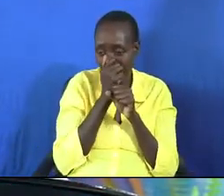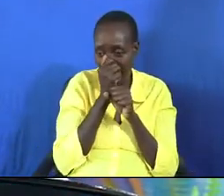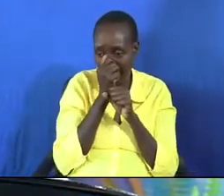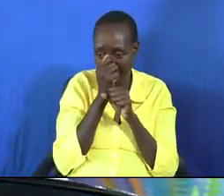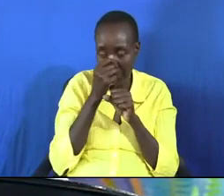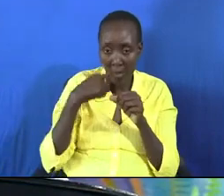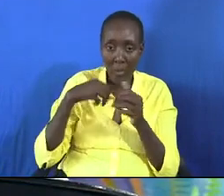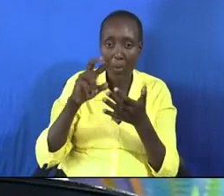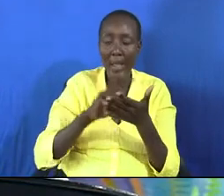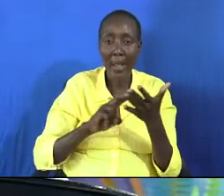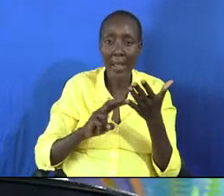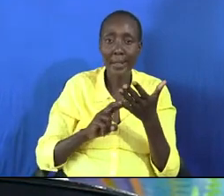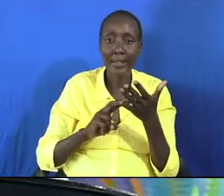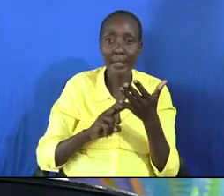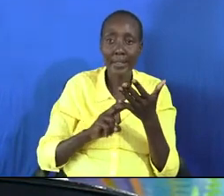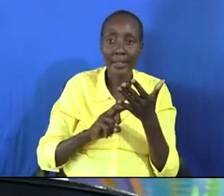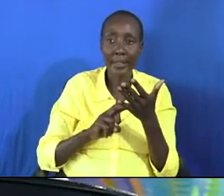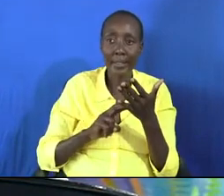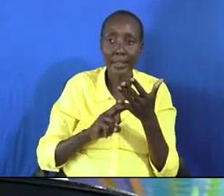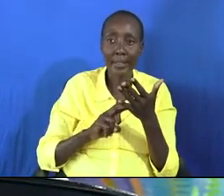in